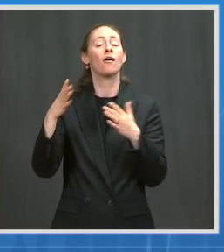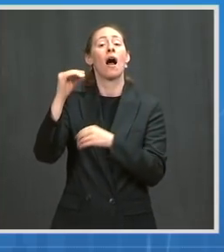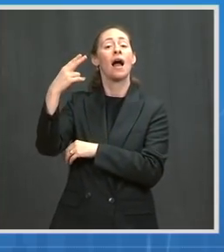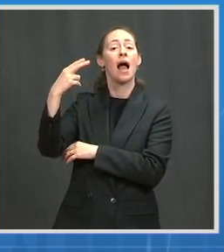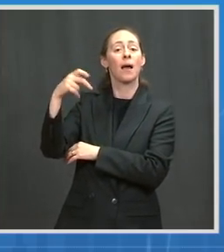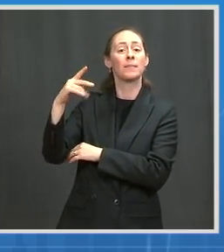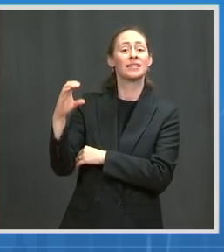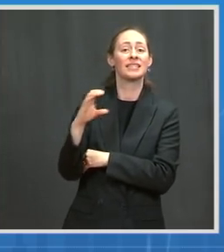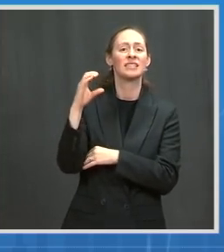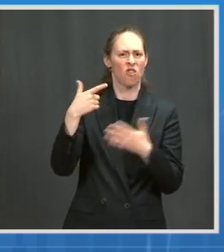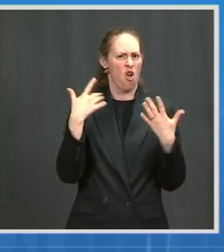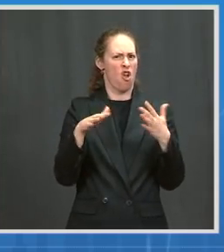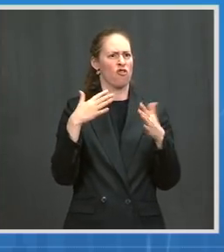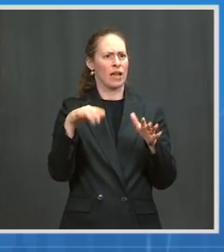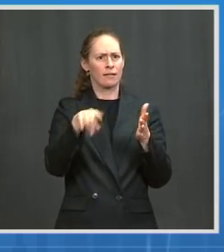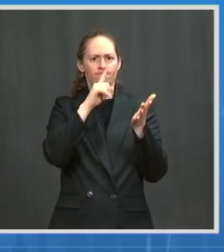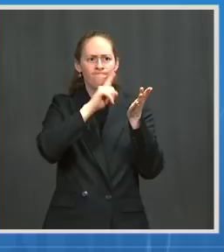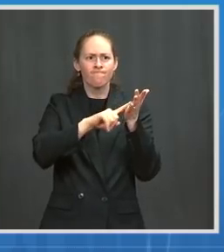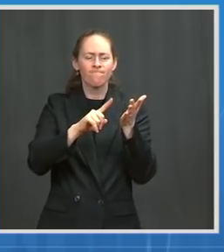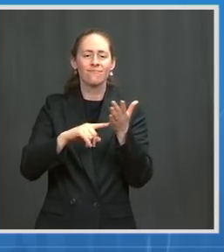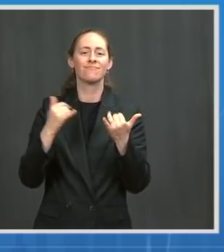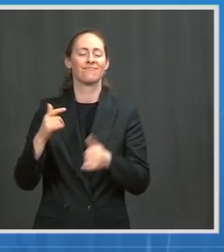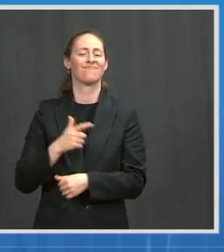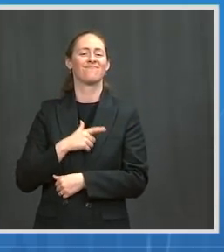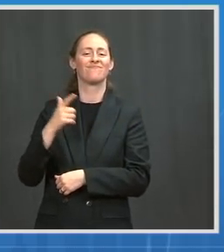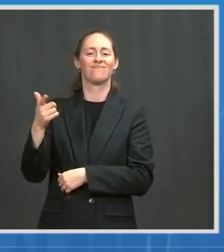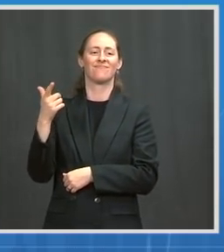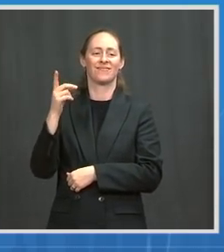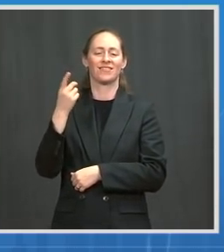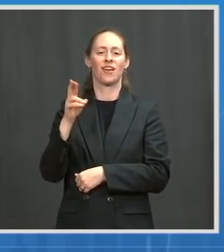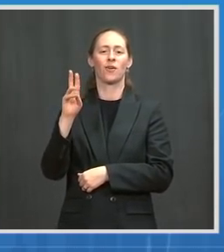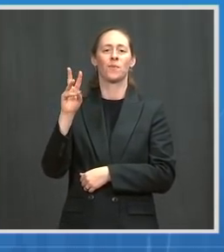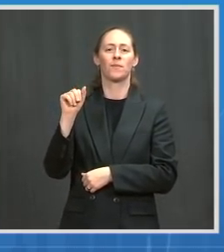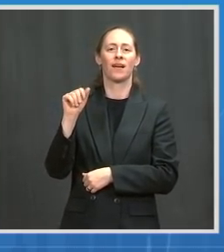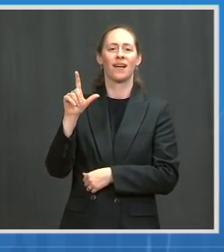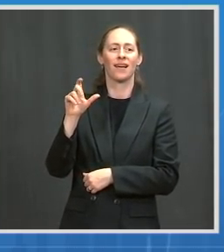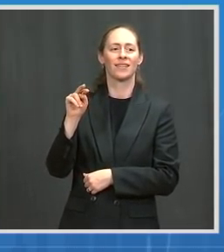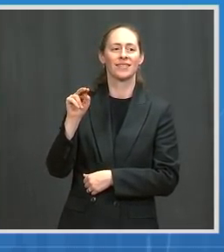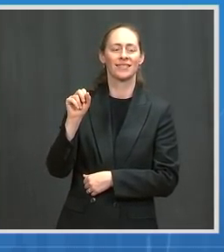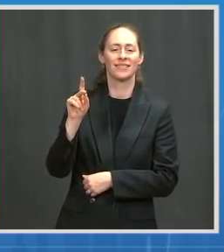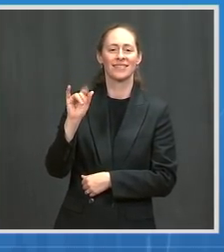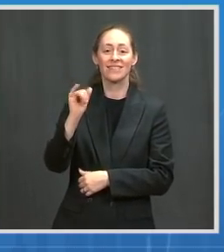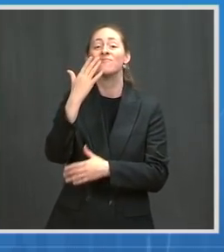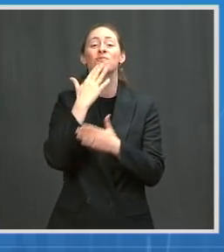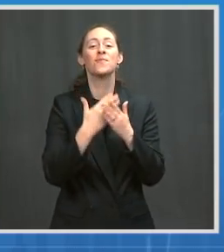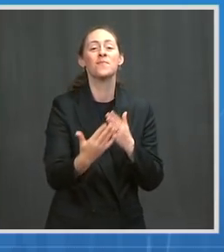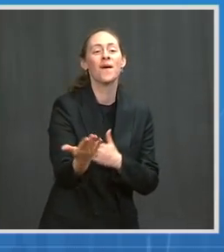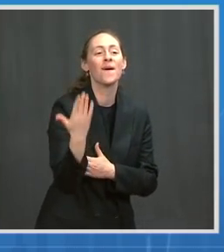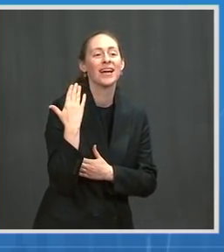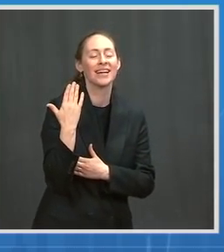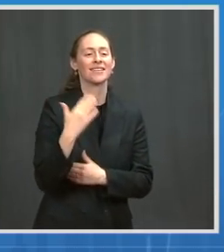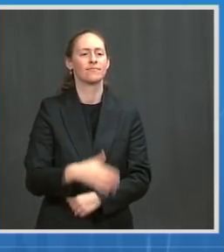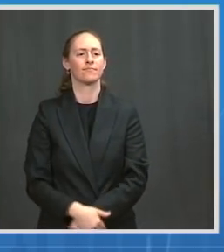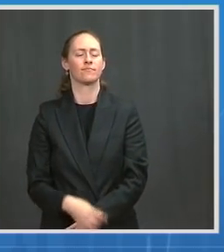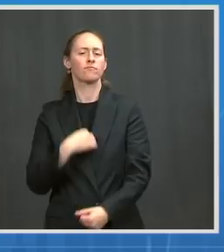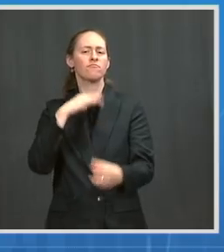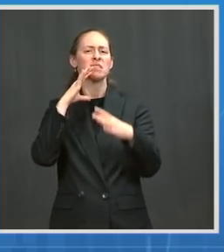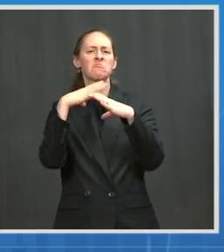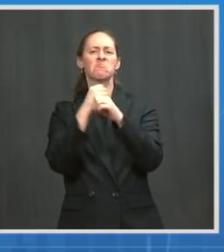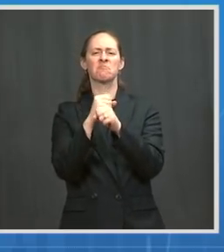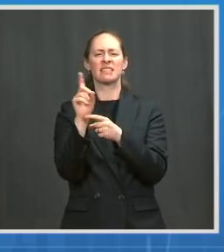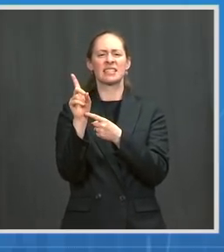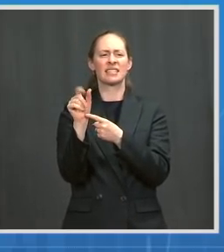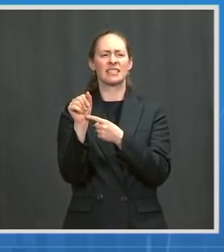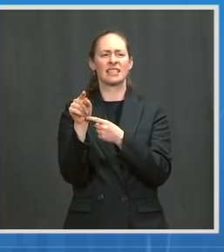over to Dr. Walensky. Thank you, Dr. Fauci, and good morning, everyone. Let's begin with an overview of the data. Yesterday,